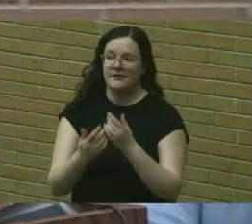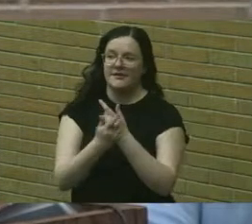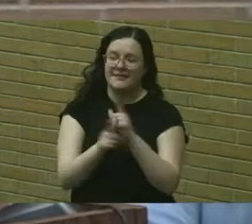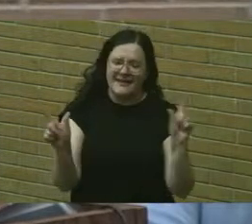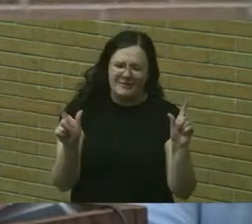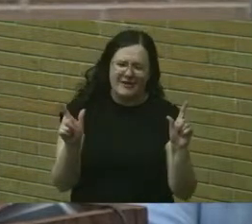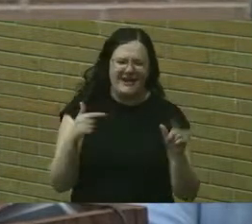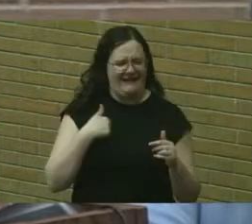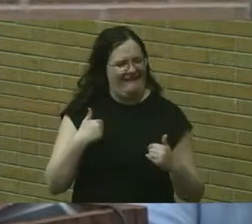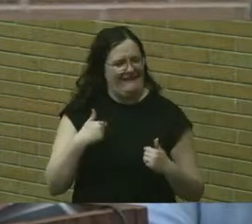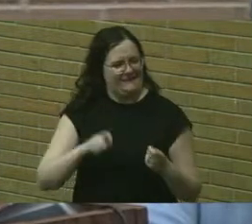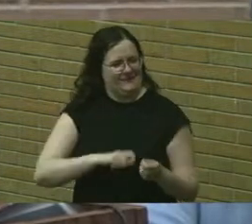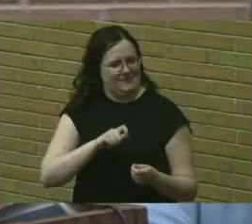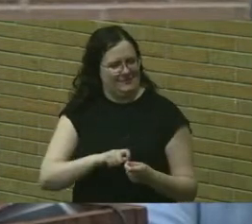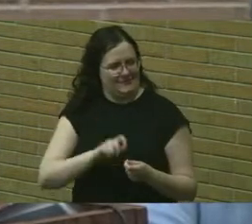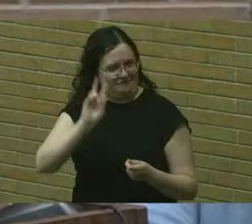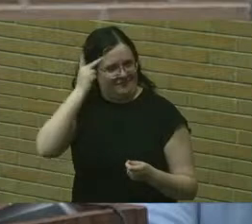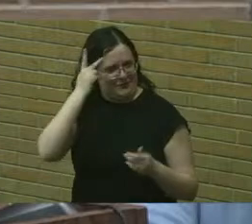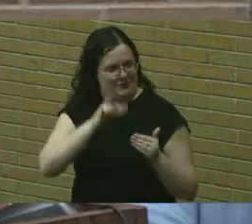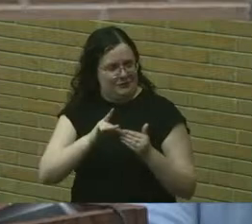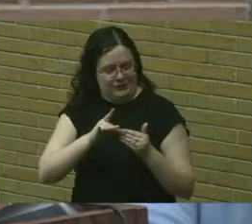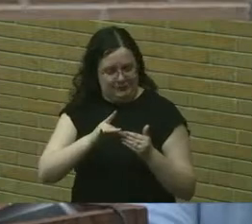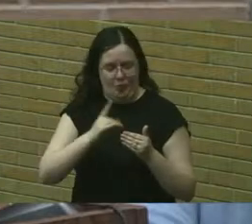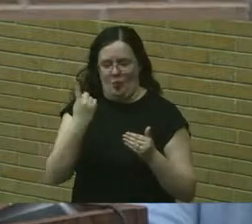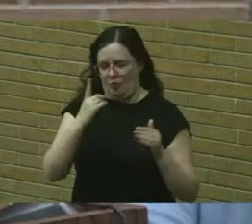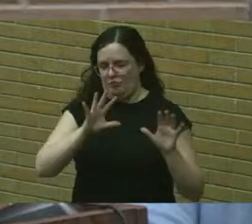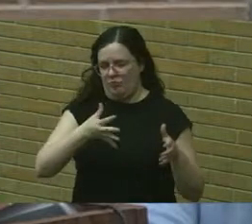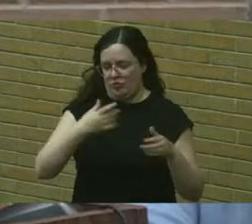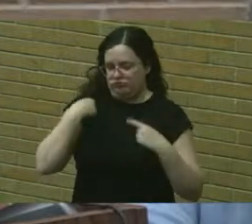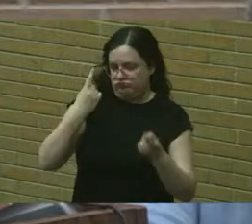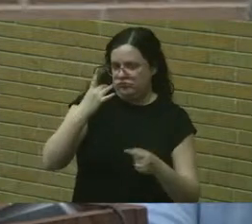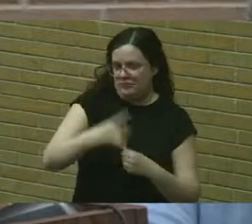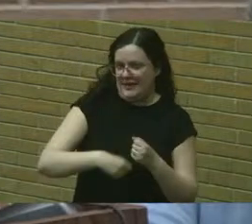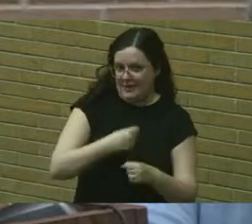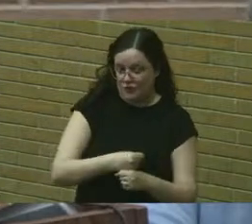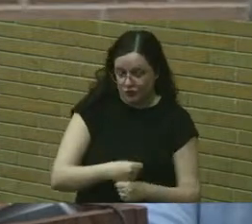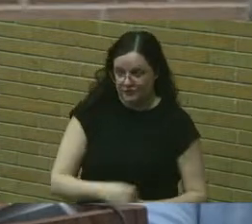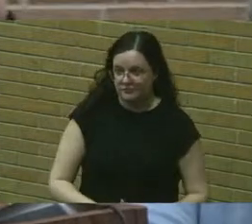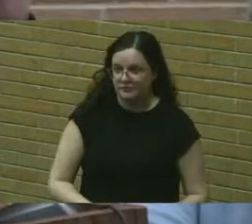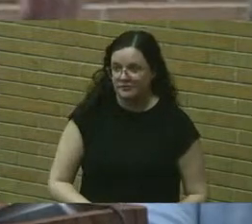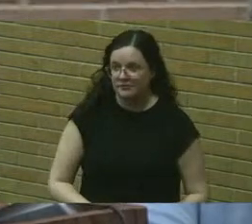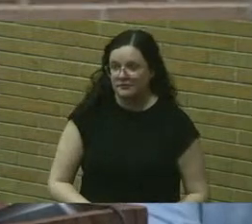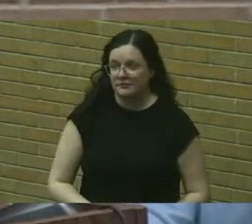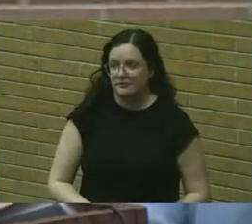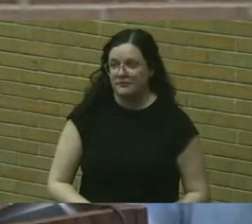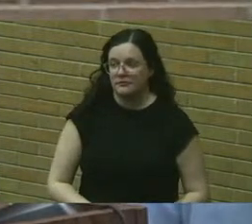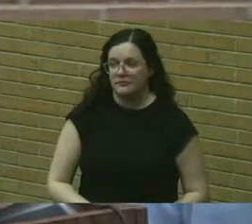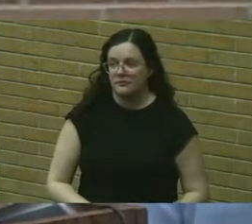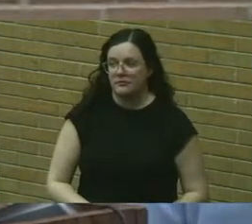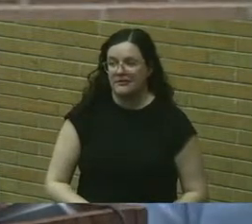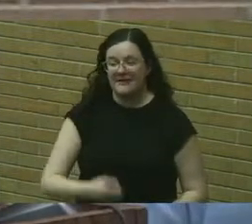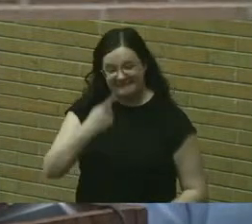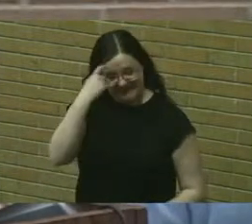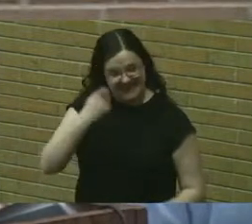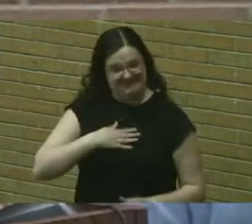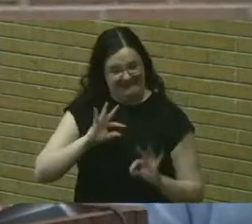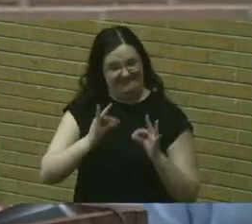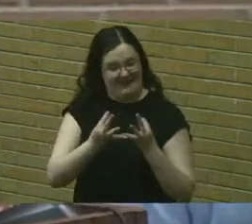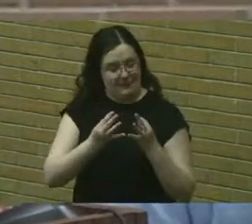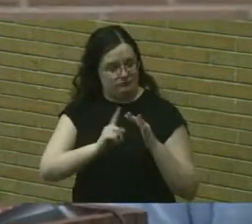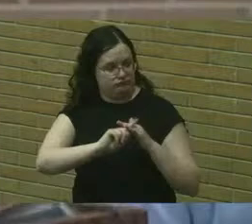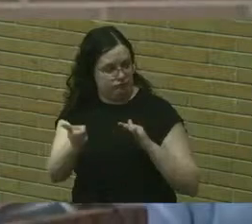past 8 years because my family escaped war. I come